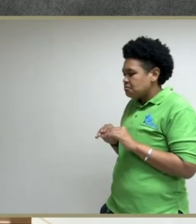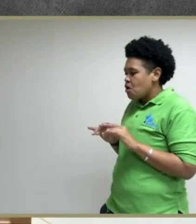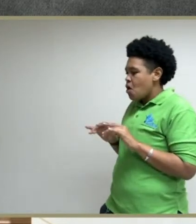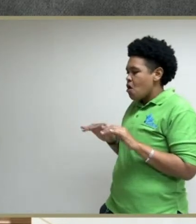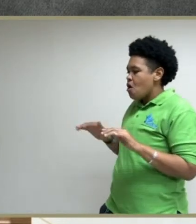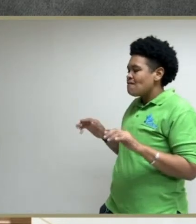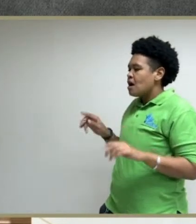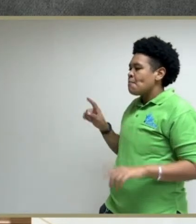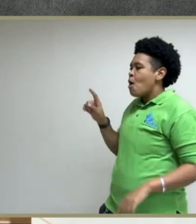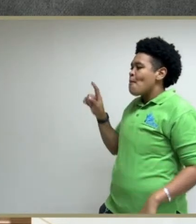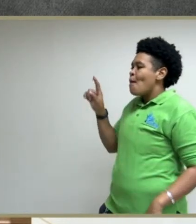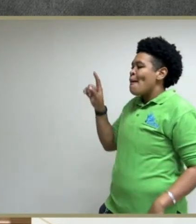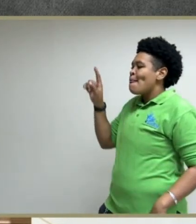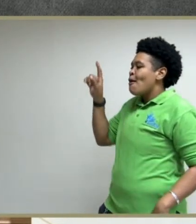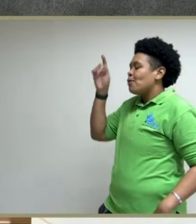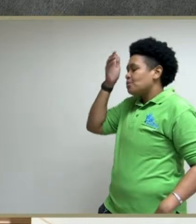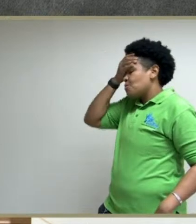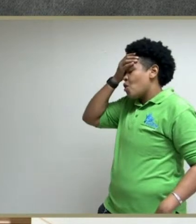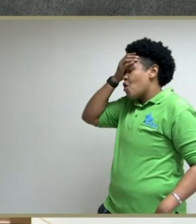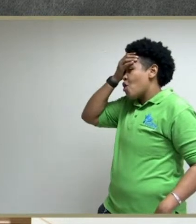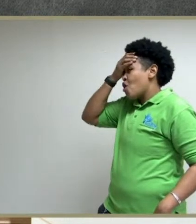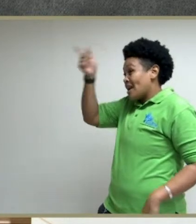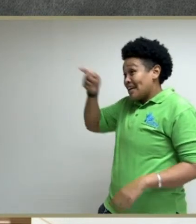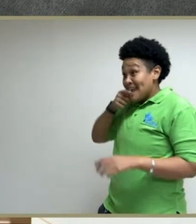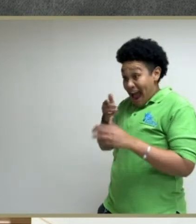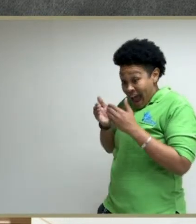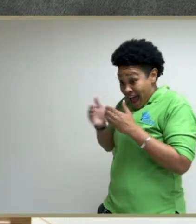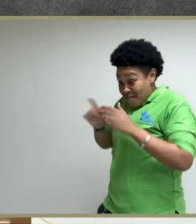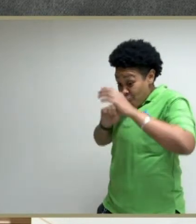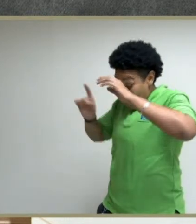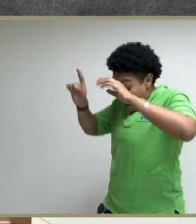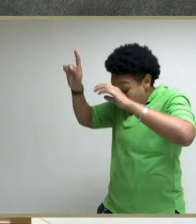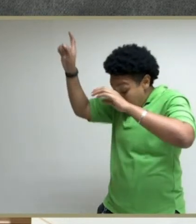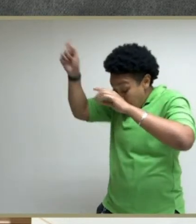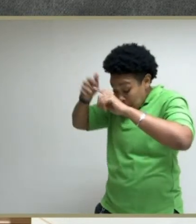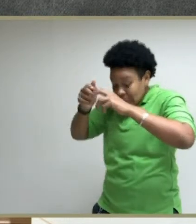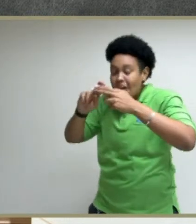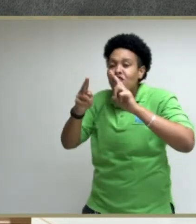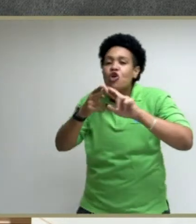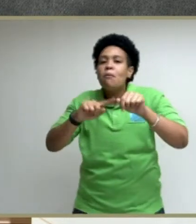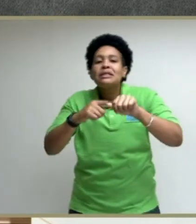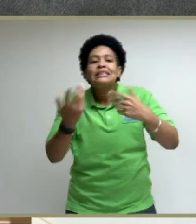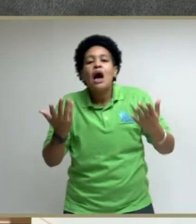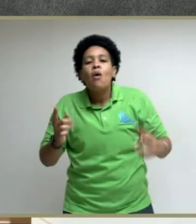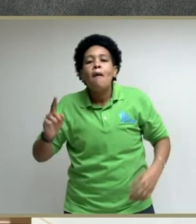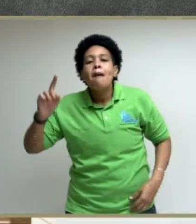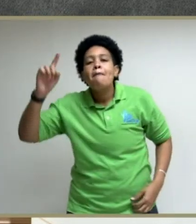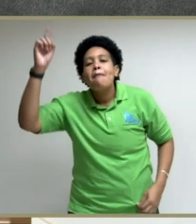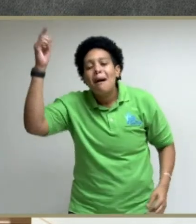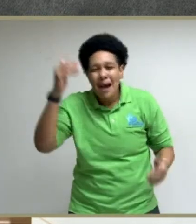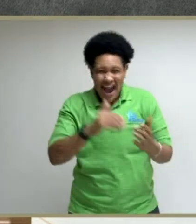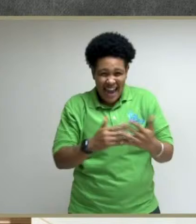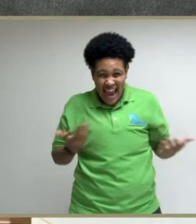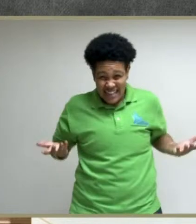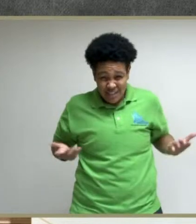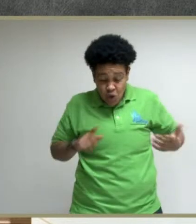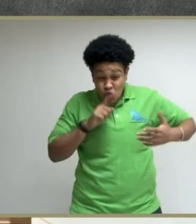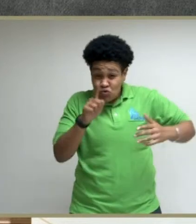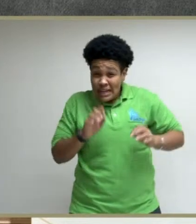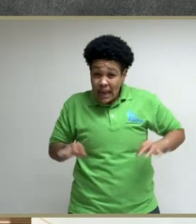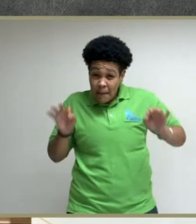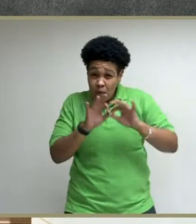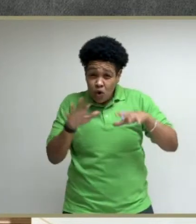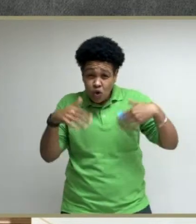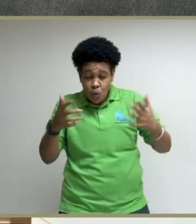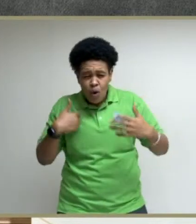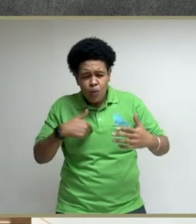up, and then shortly after the reproductive rates start going up, then our numbers start to go up again. So it is very important